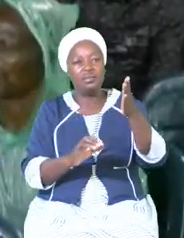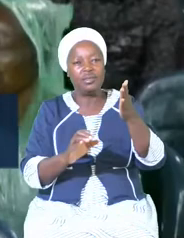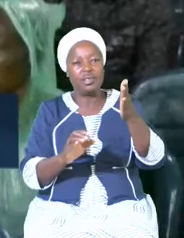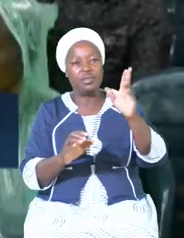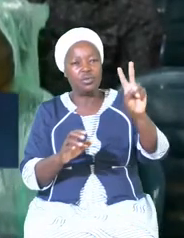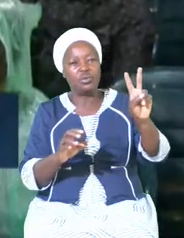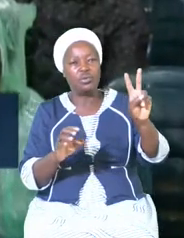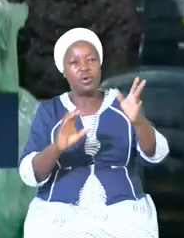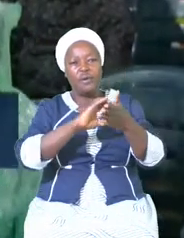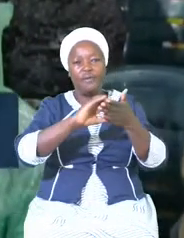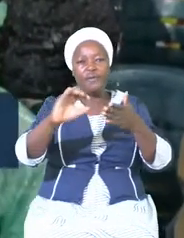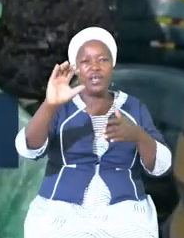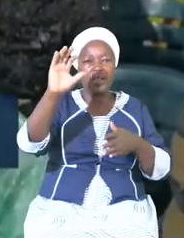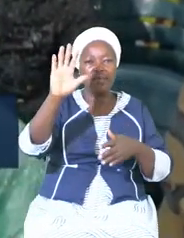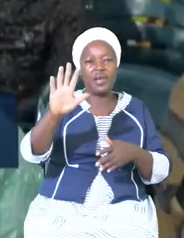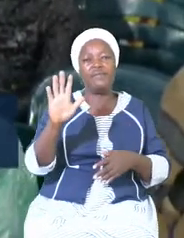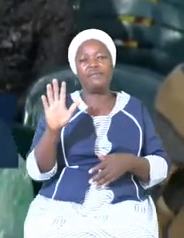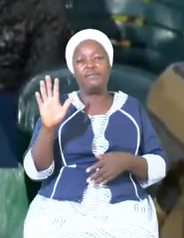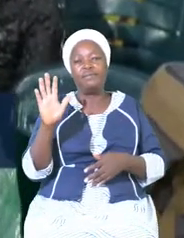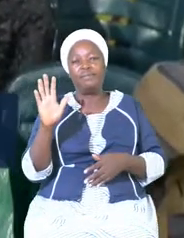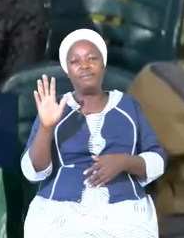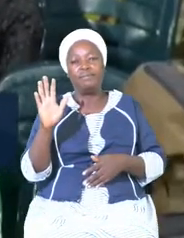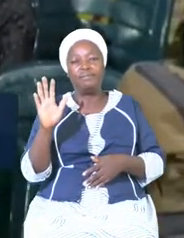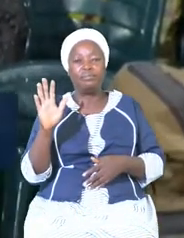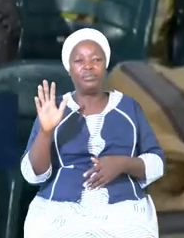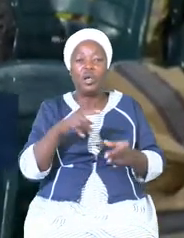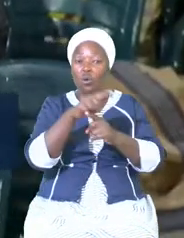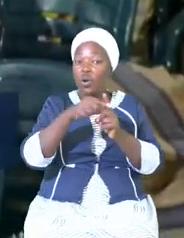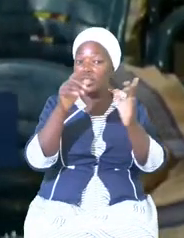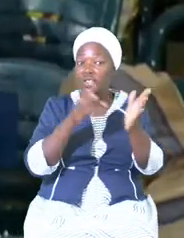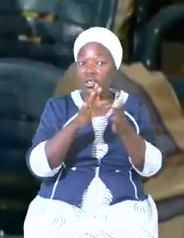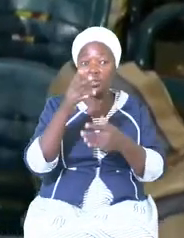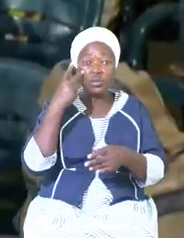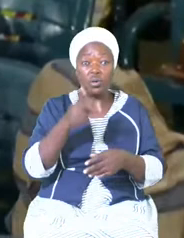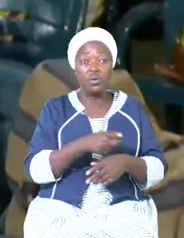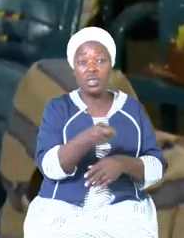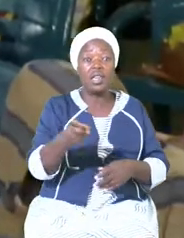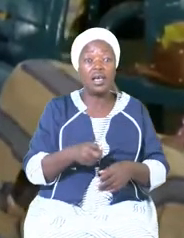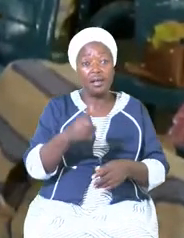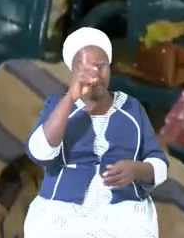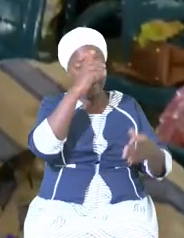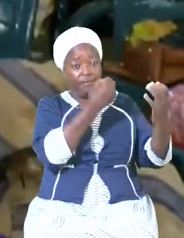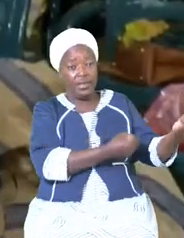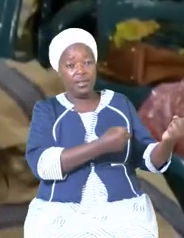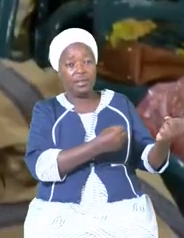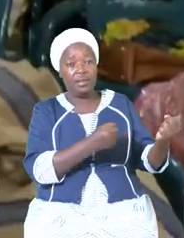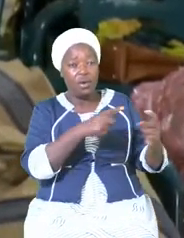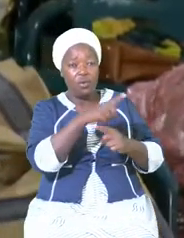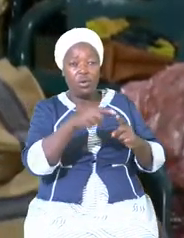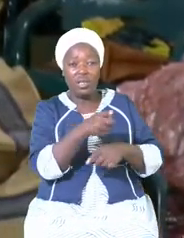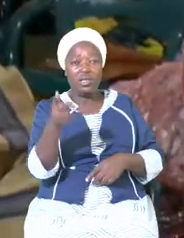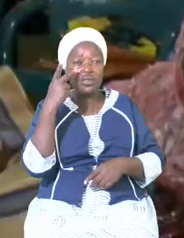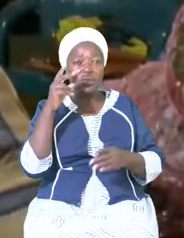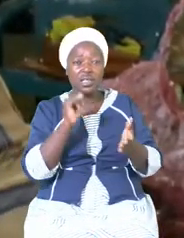2, I'm reading from verse 5. When Jesus saw their faith, when he saw that they came